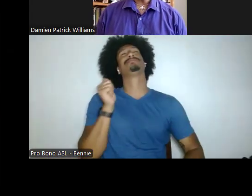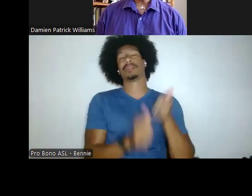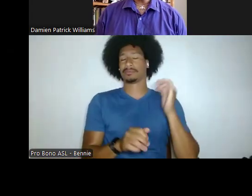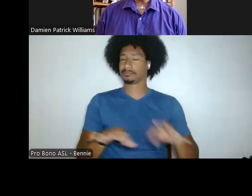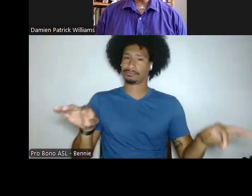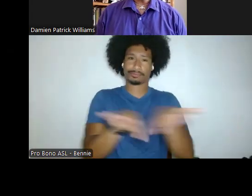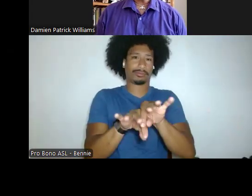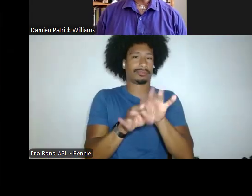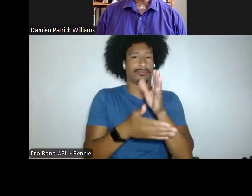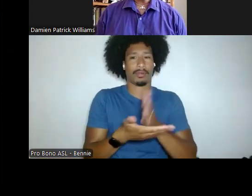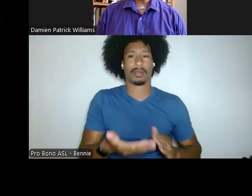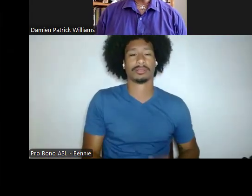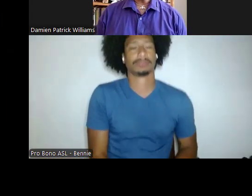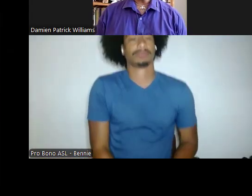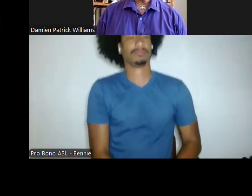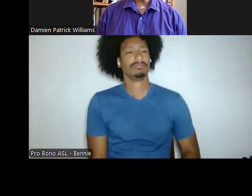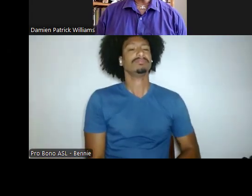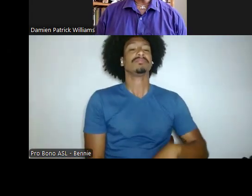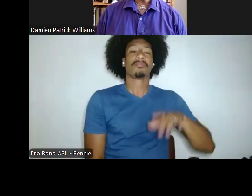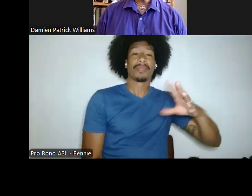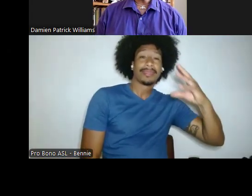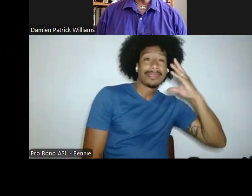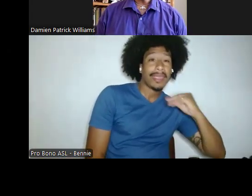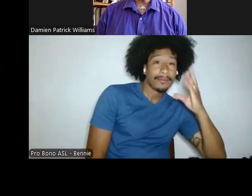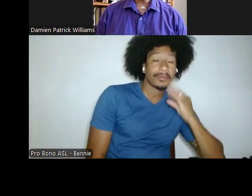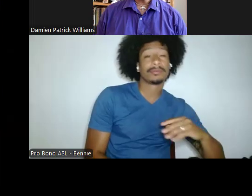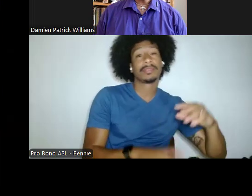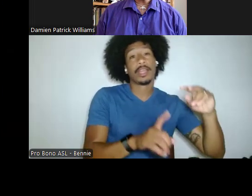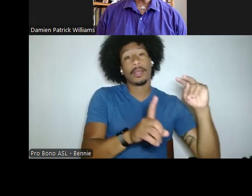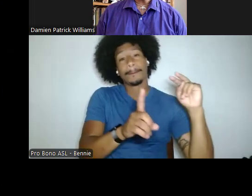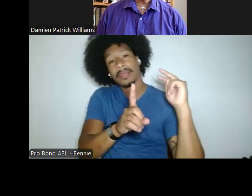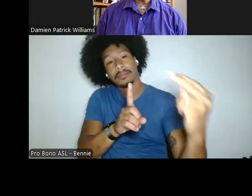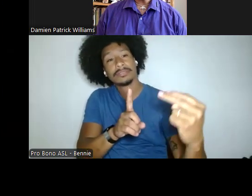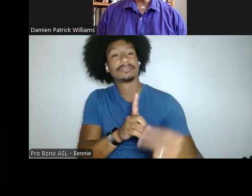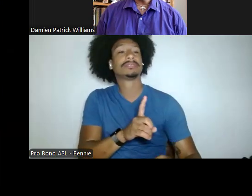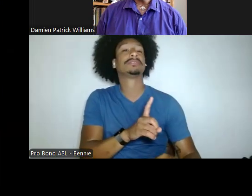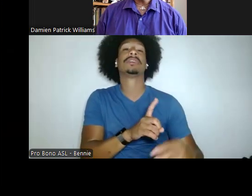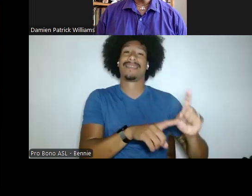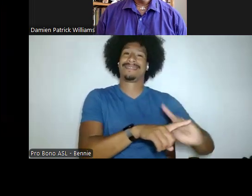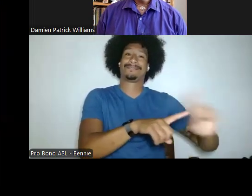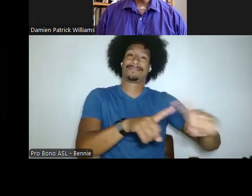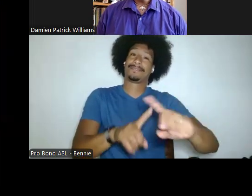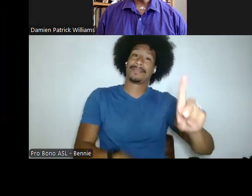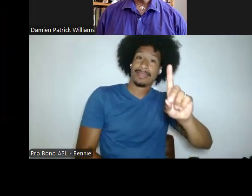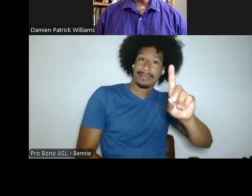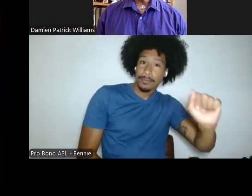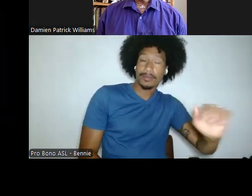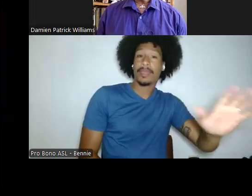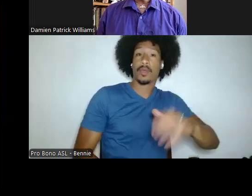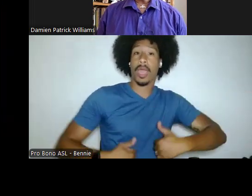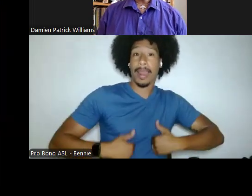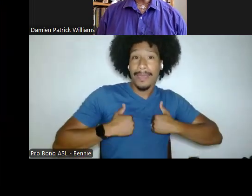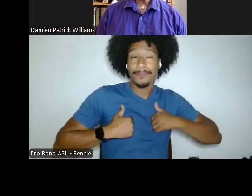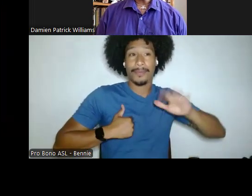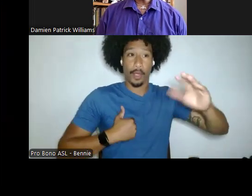the experiences, the perspectives of multiple different kinds of lived disability knowledge to really open